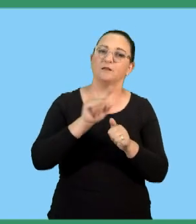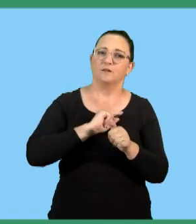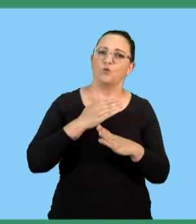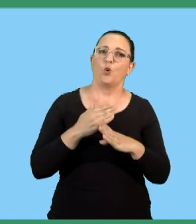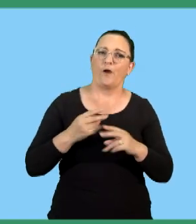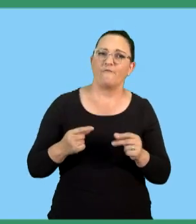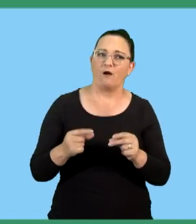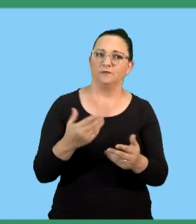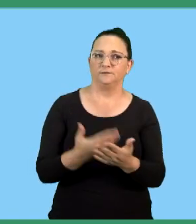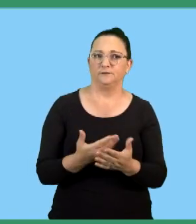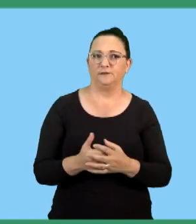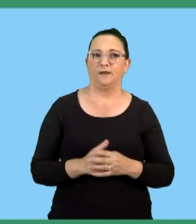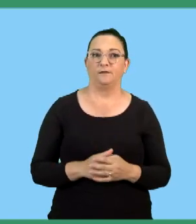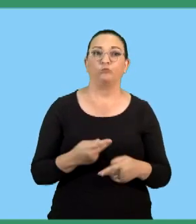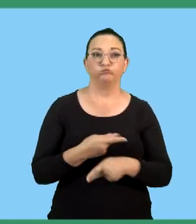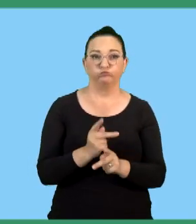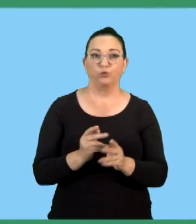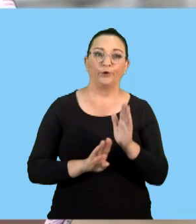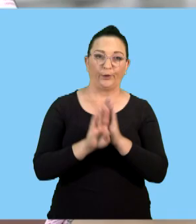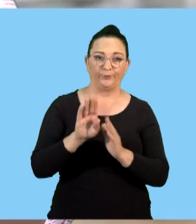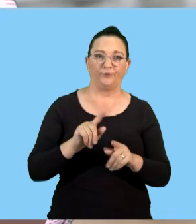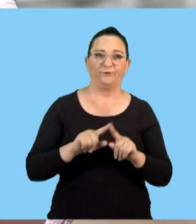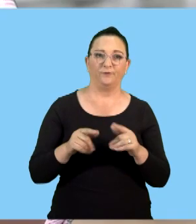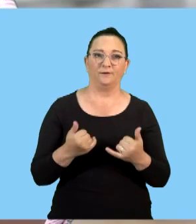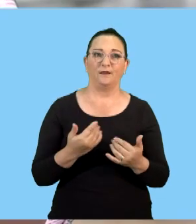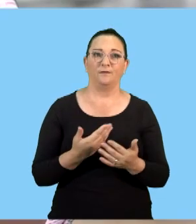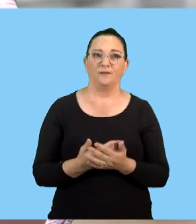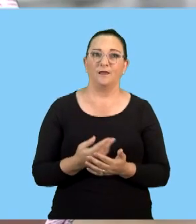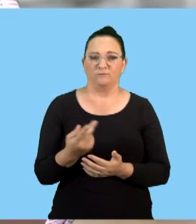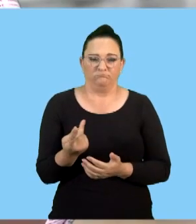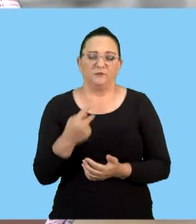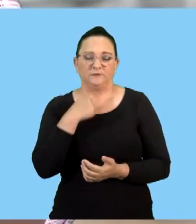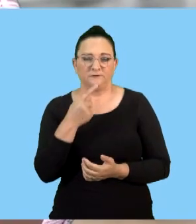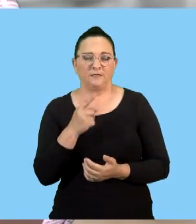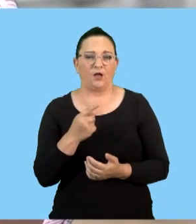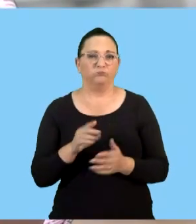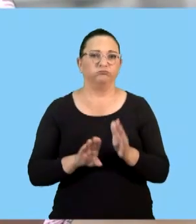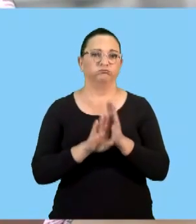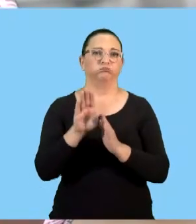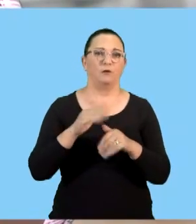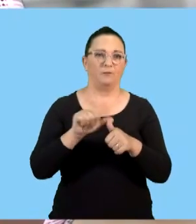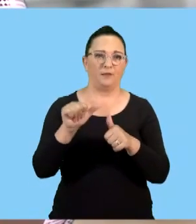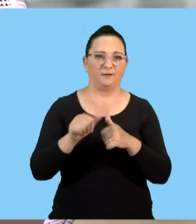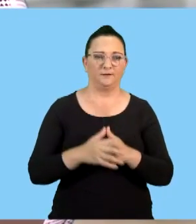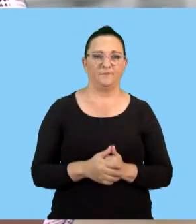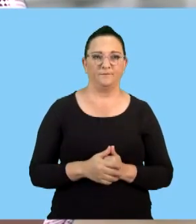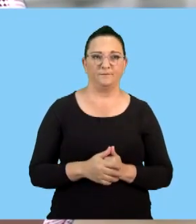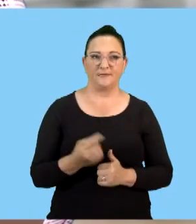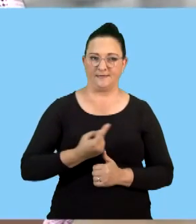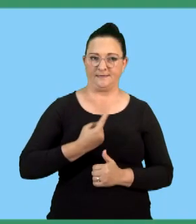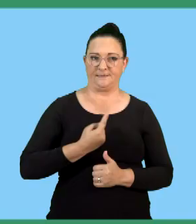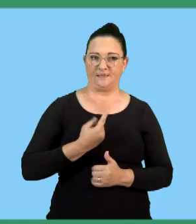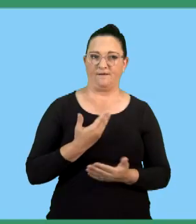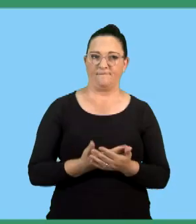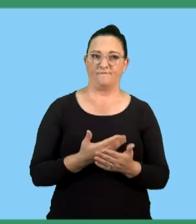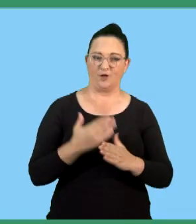able to work faster. And when productivity improves or increases, then also sales are increasing. It promotes